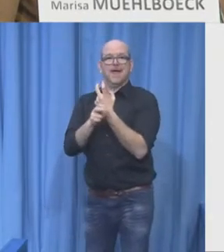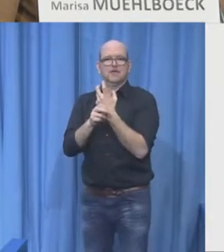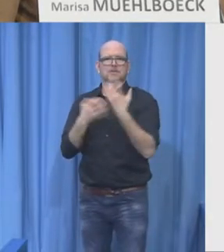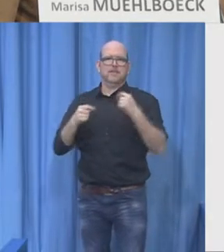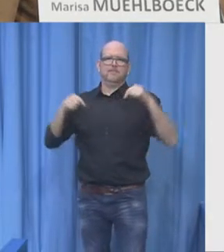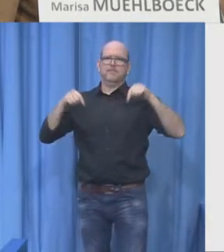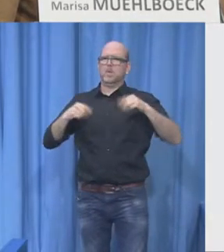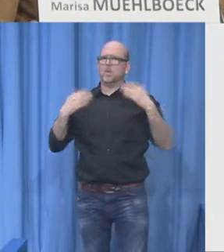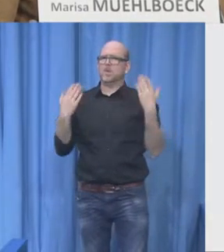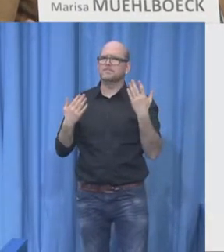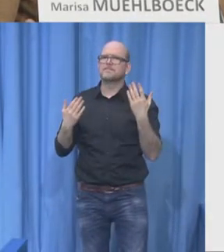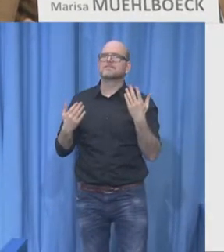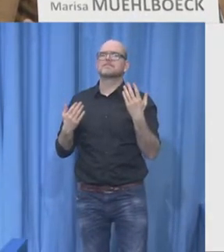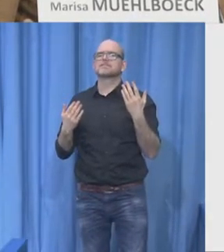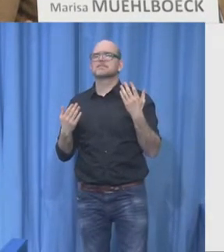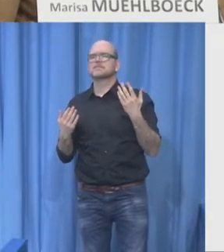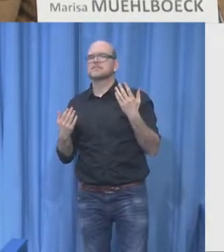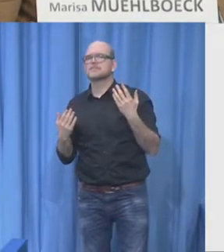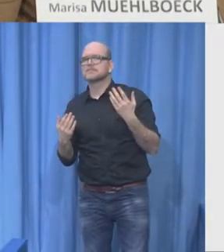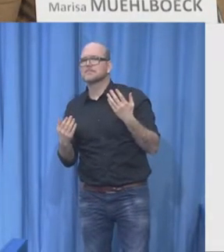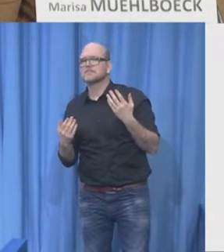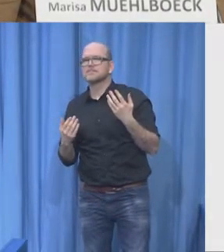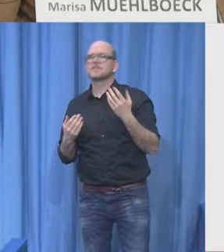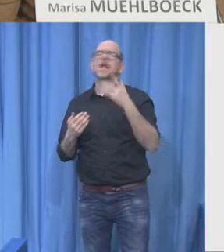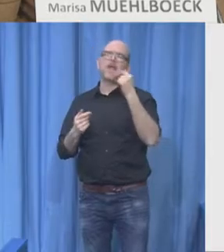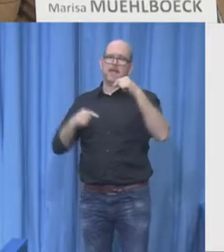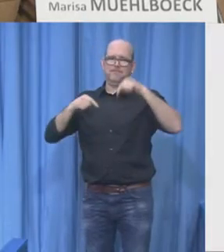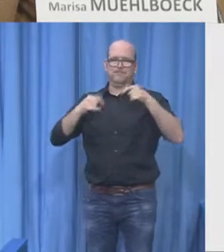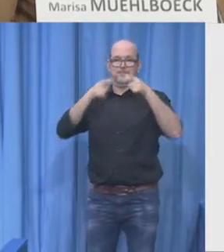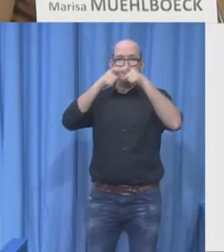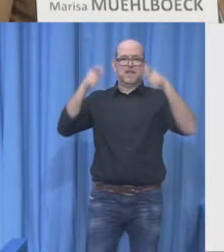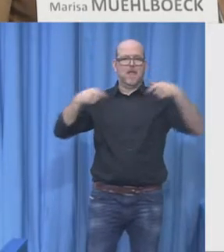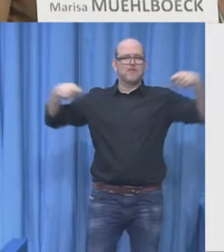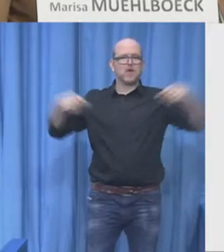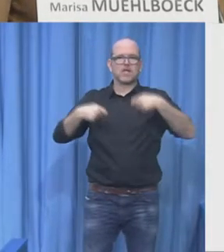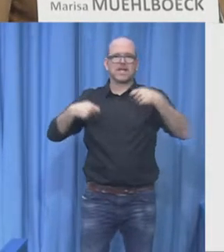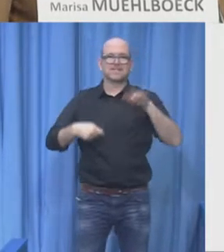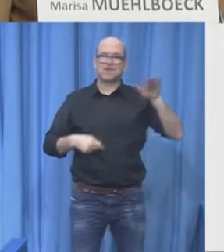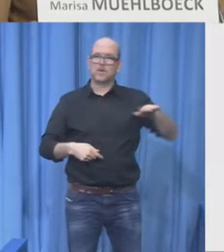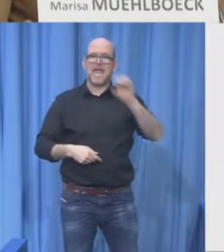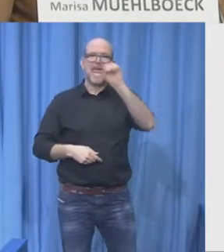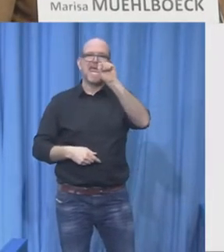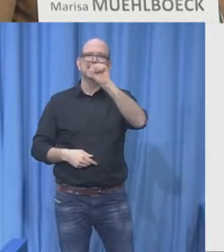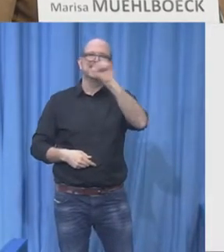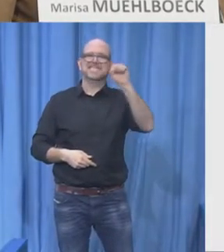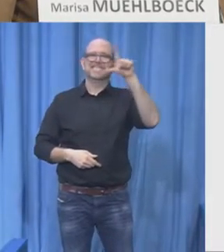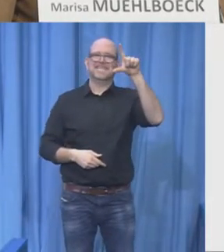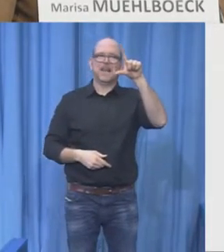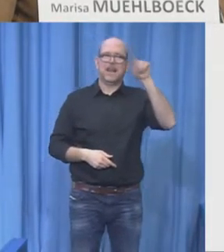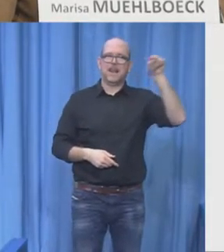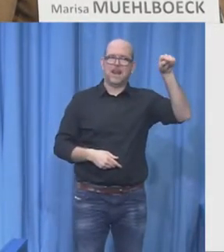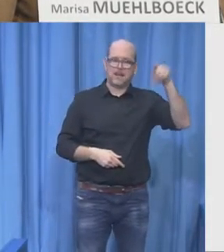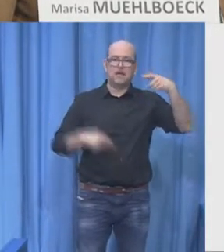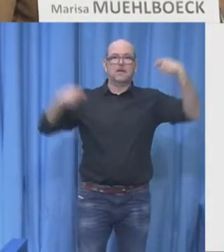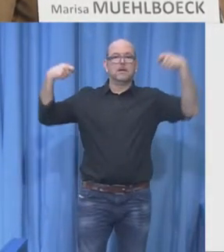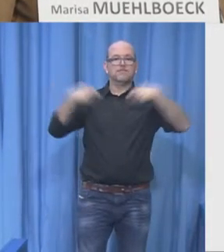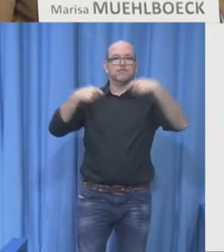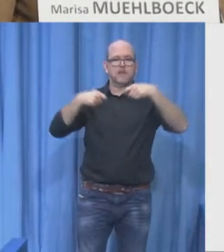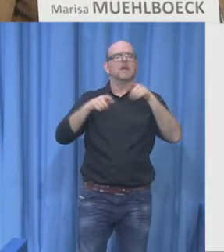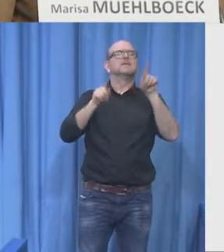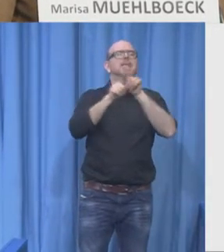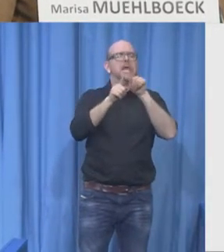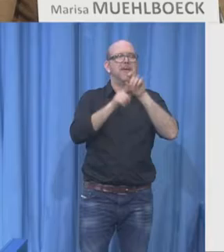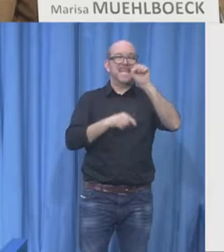Essl Foundation, which is of course known to everybody in this room. I already mentioned Boehringer Ingelheim